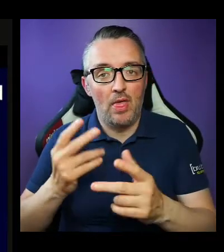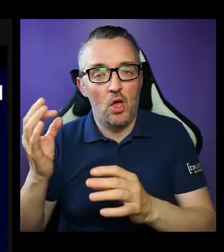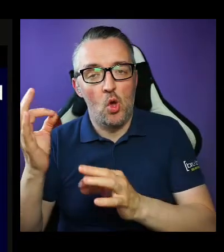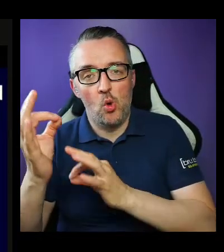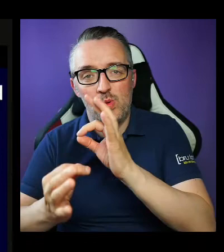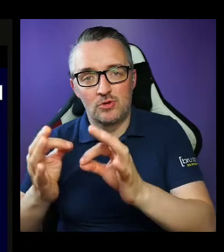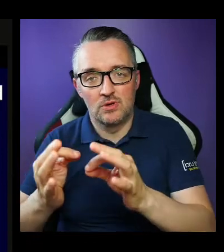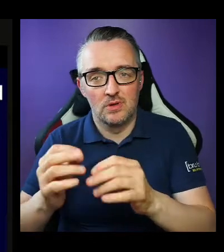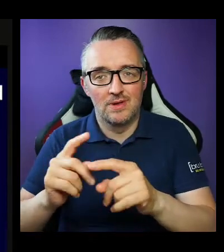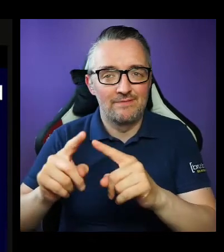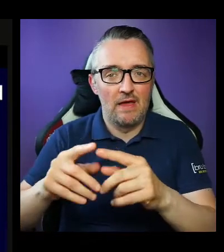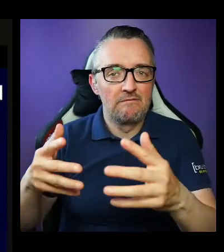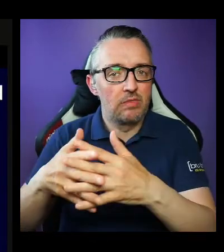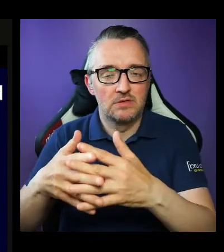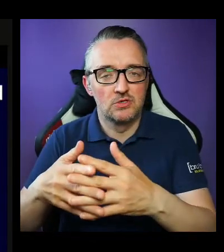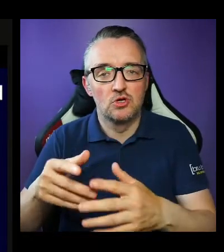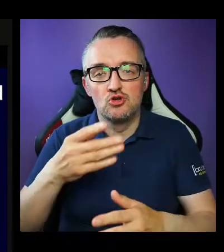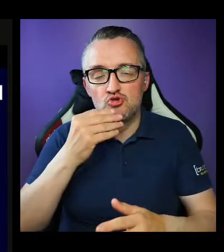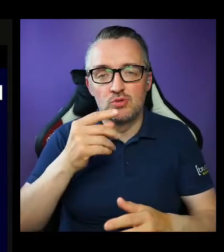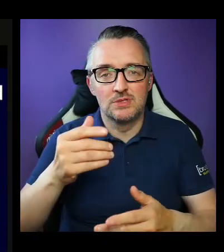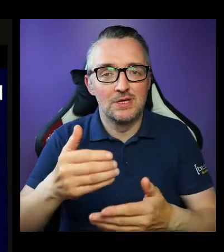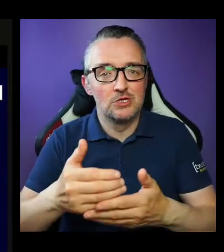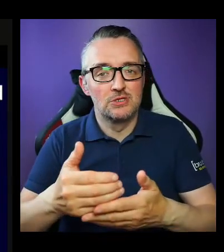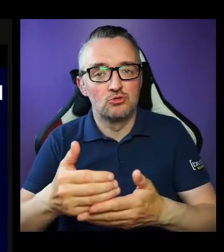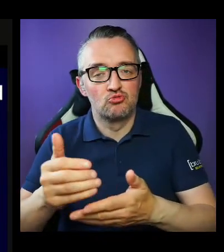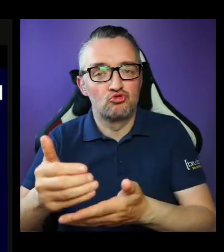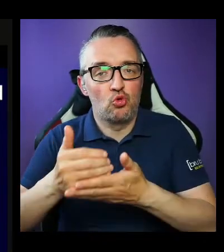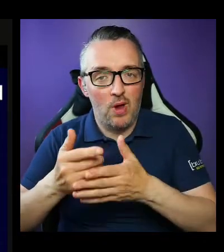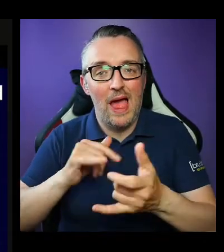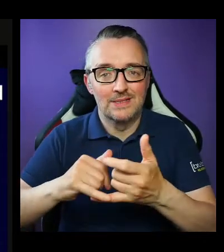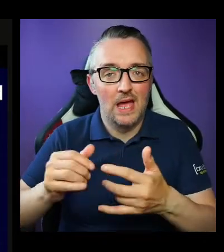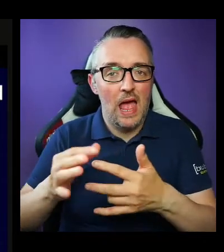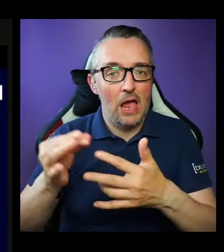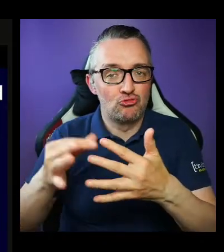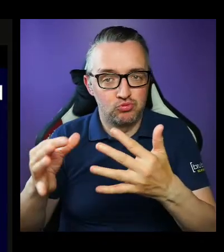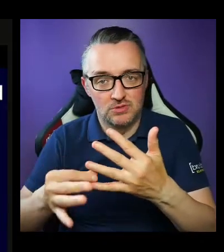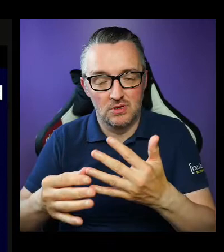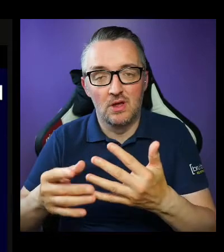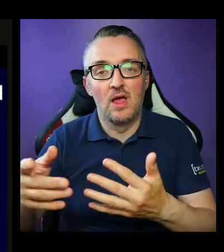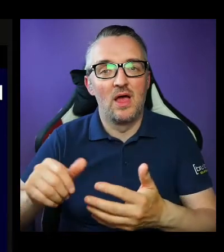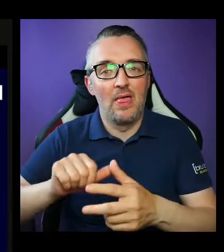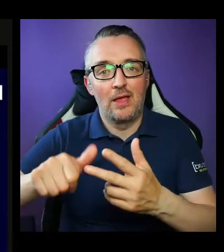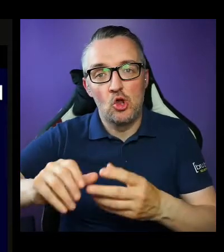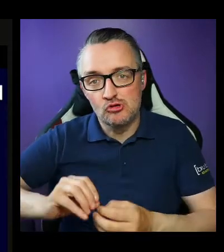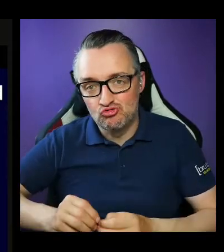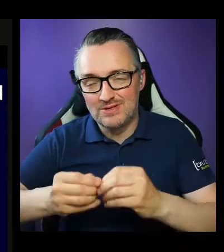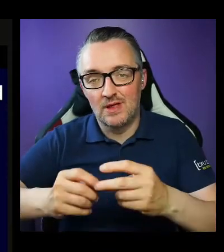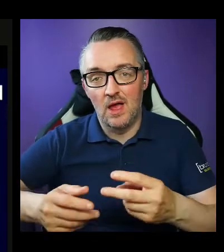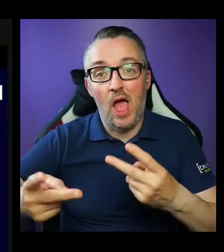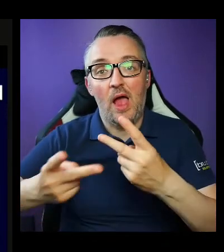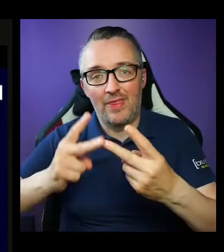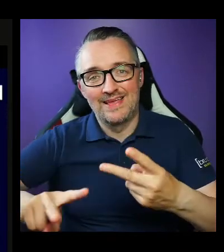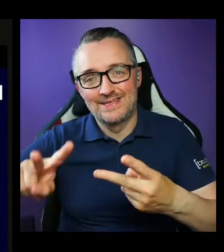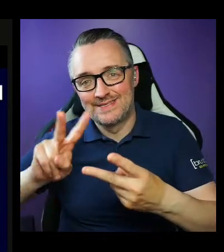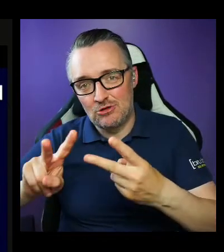like filters and so on, they'll store that as an attribute, and then they'll create another secondary index where they